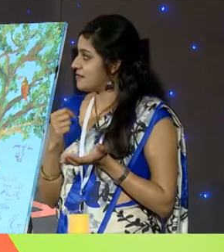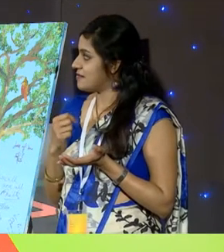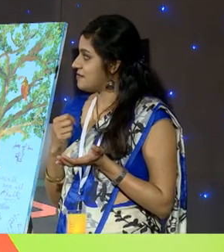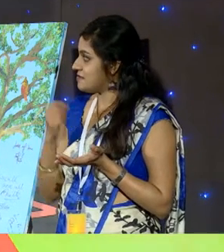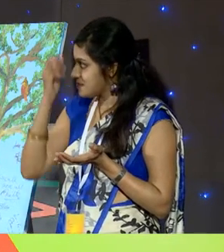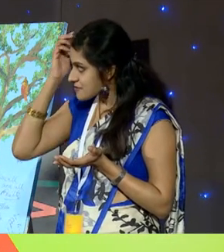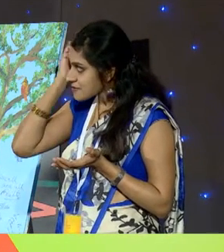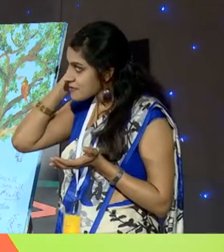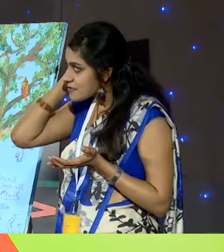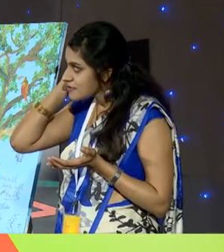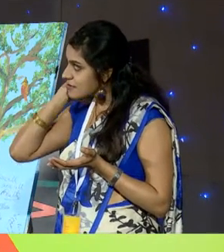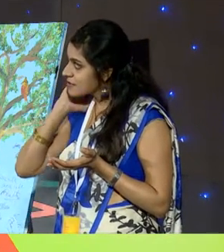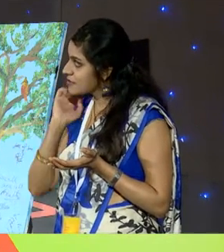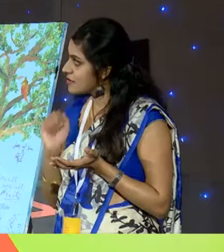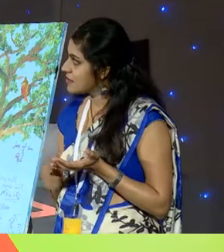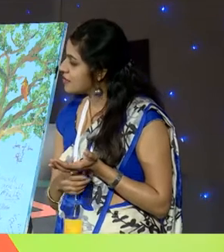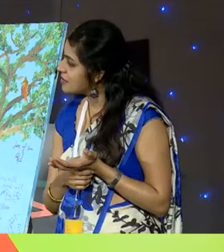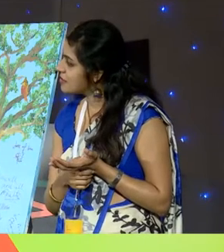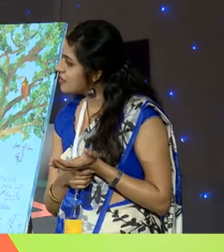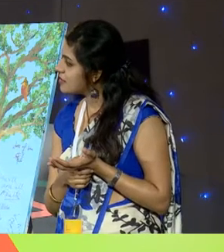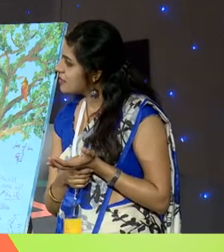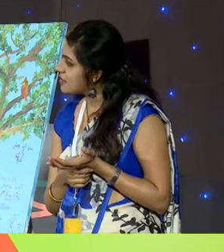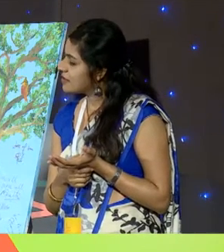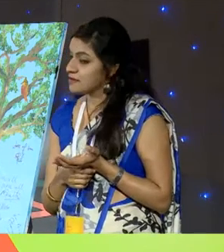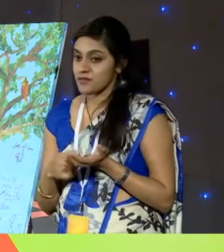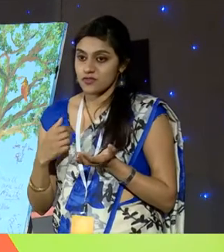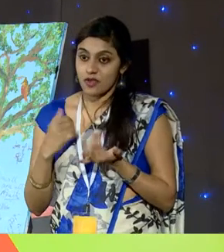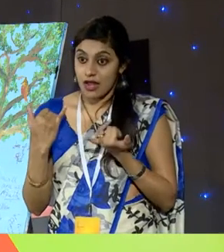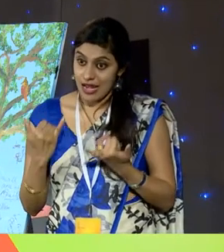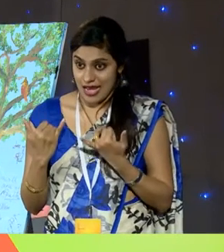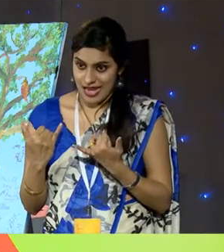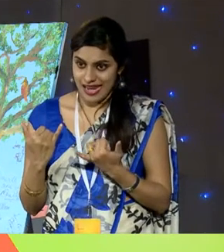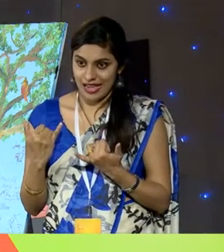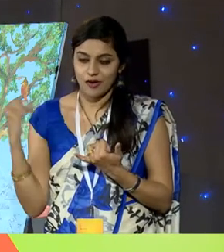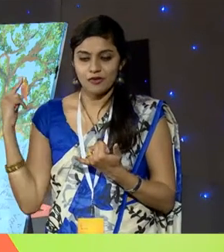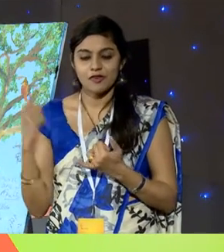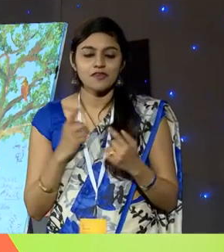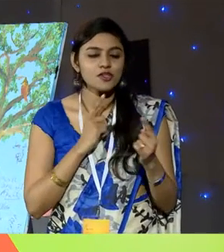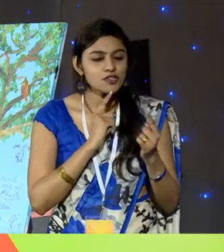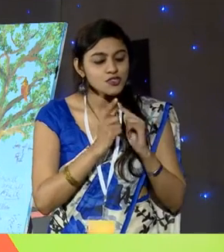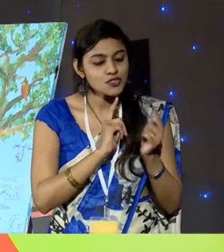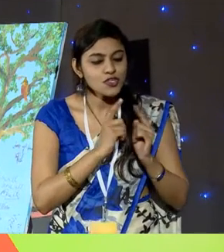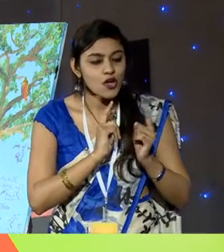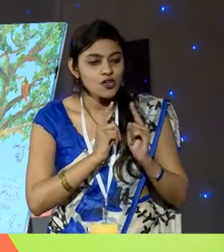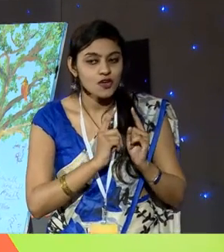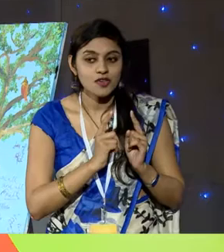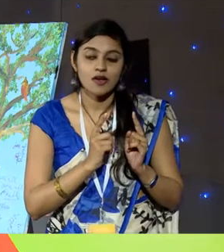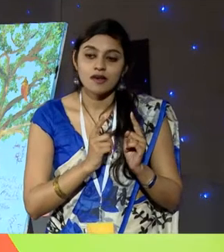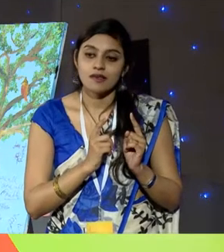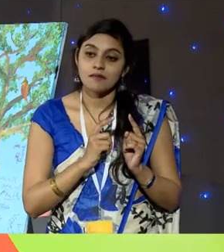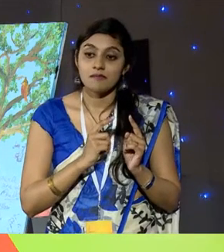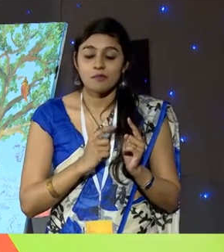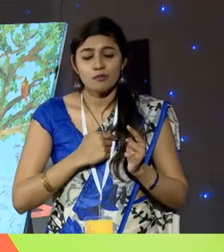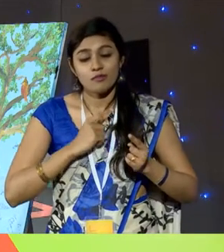absorbed. And we were absorbed in a topic of discussion, and which ranged from film music to international politics.